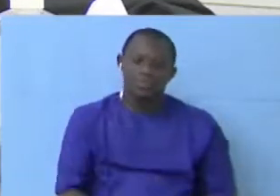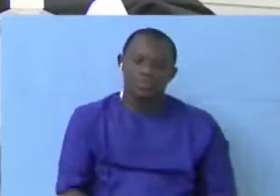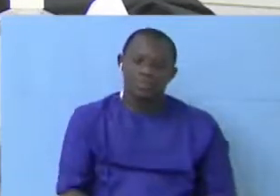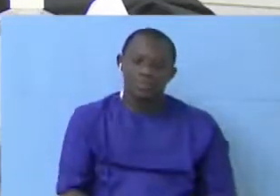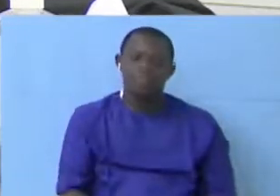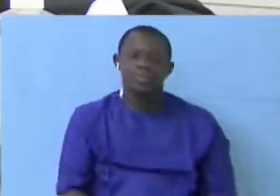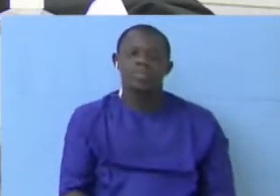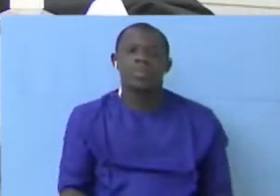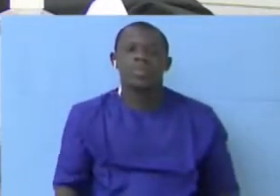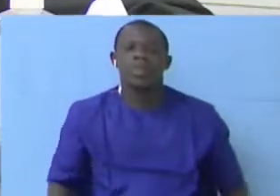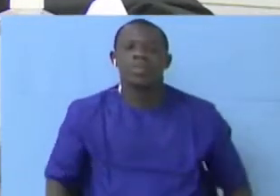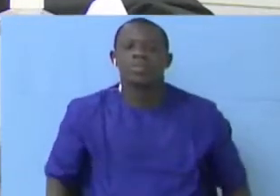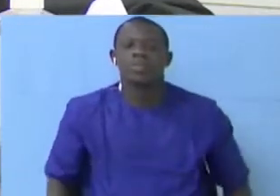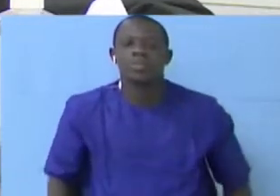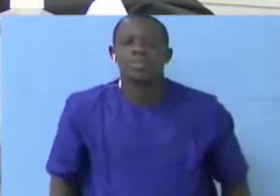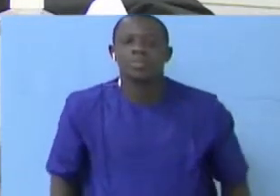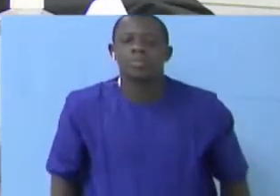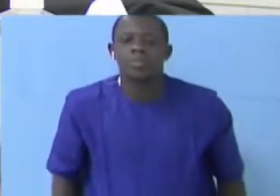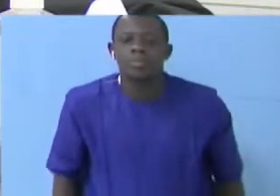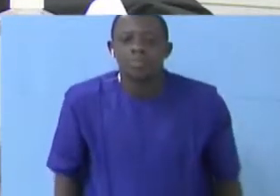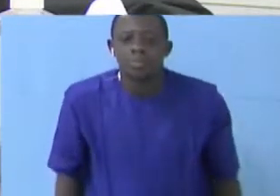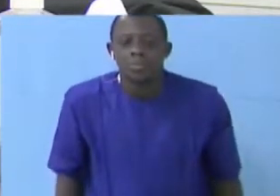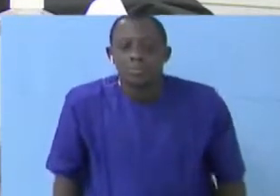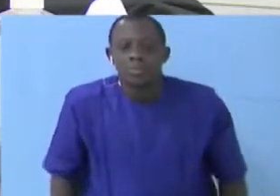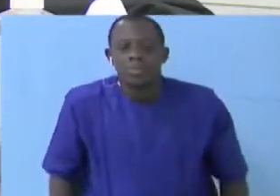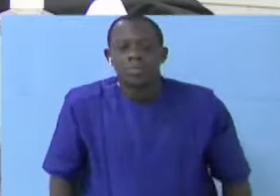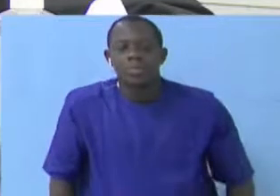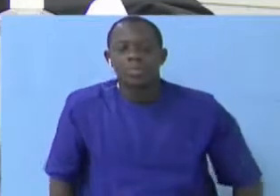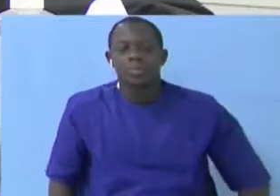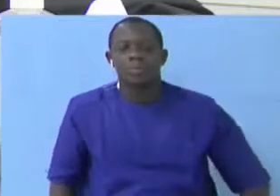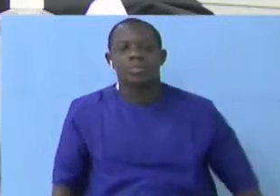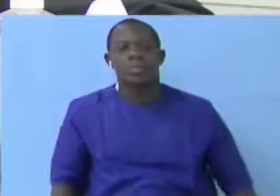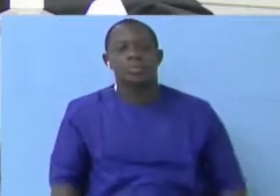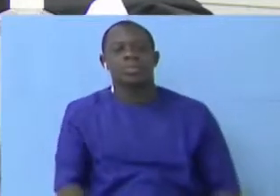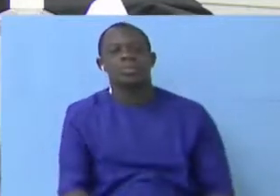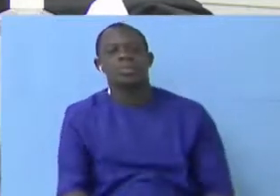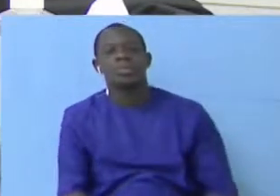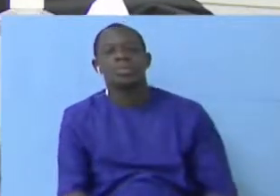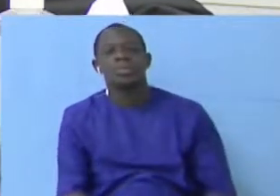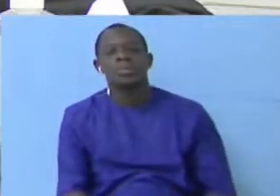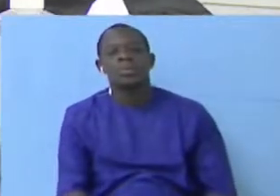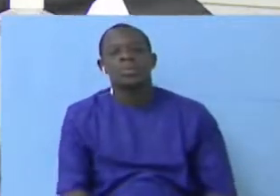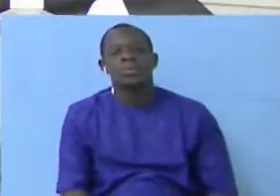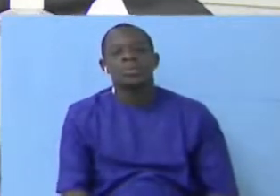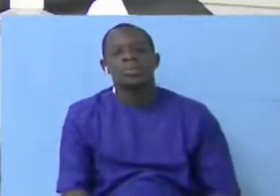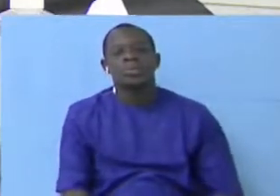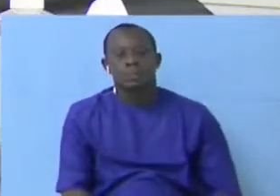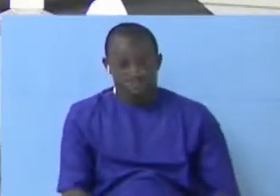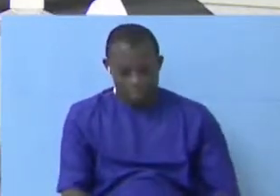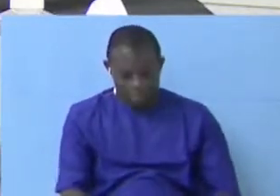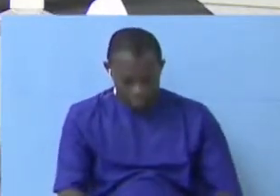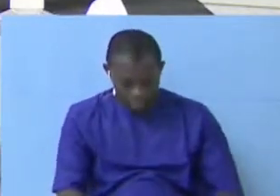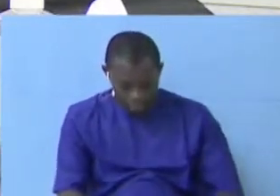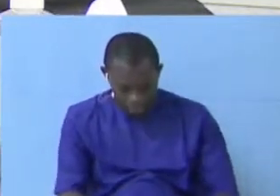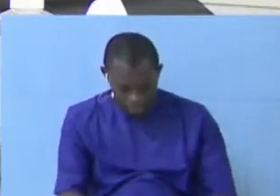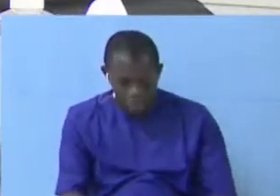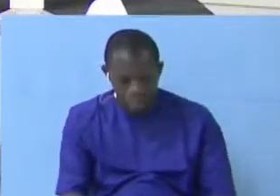mele abe mo me ngol mele komi yeso soro min kani e balango min itandi.